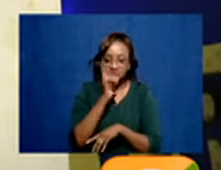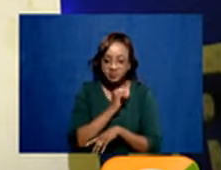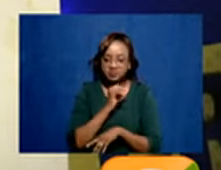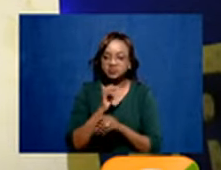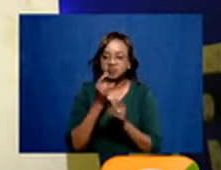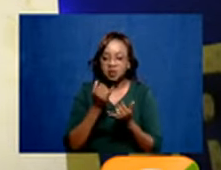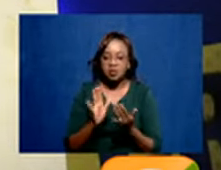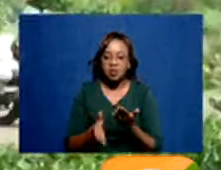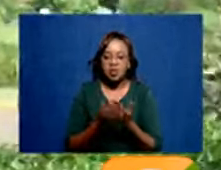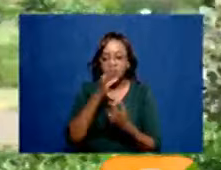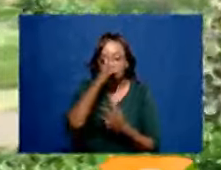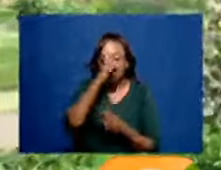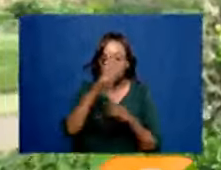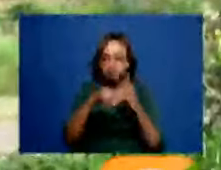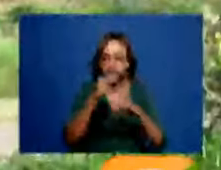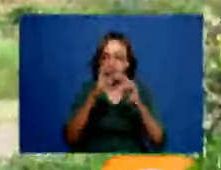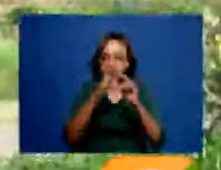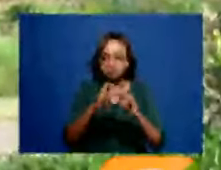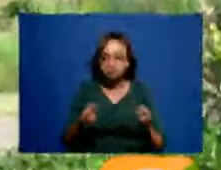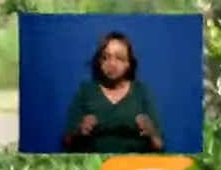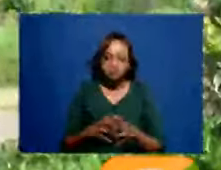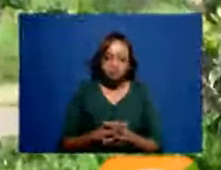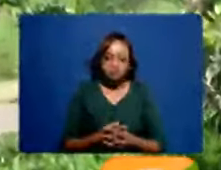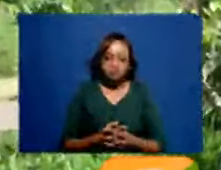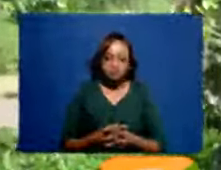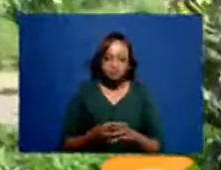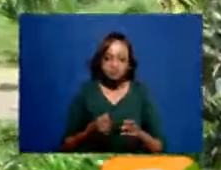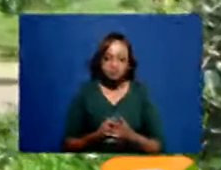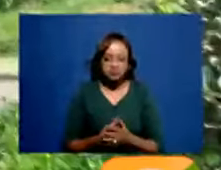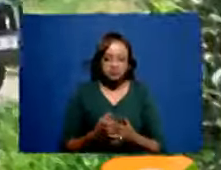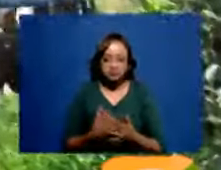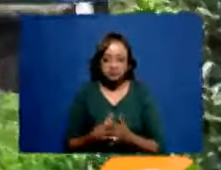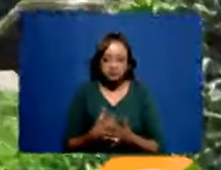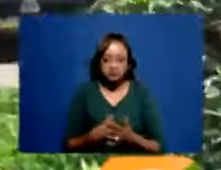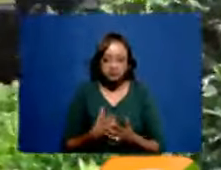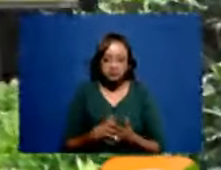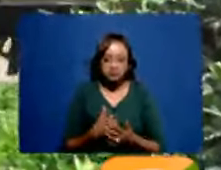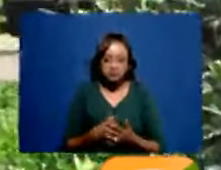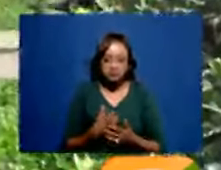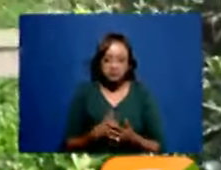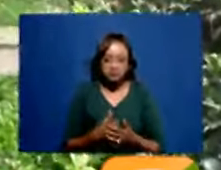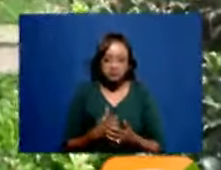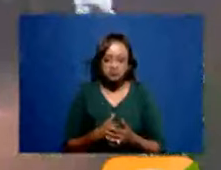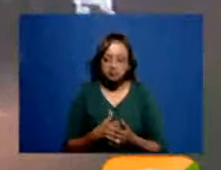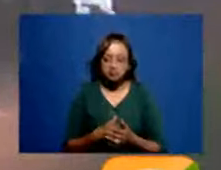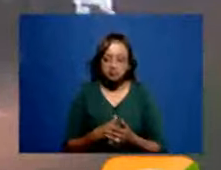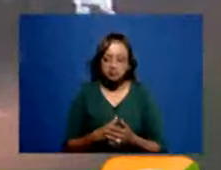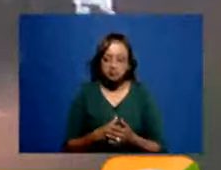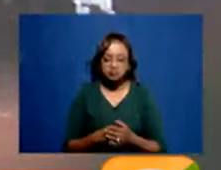assisting police with investigations. Laura Otieno, Citizen TV.